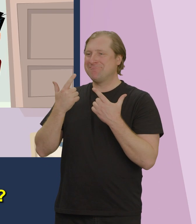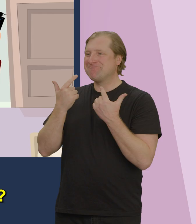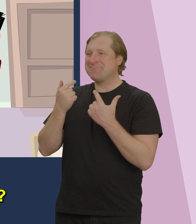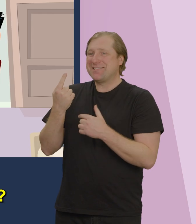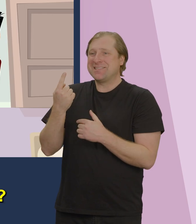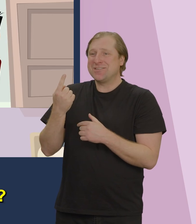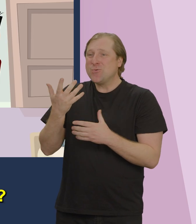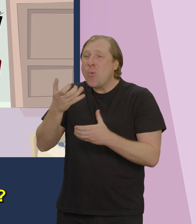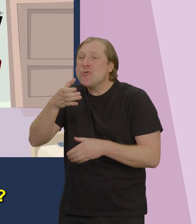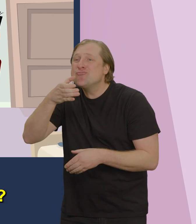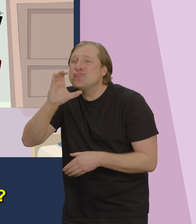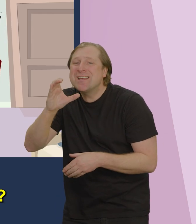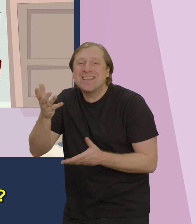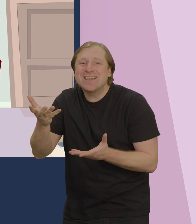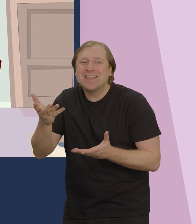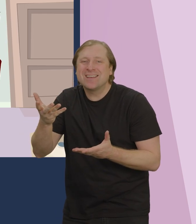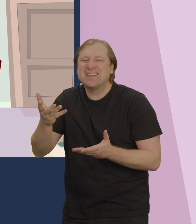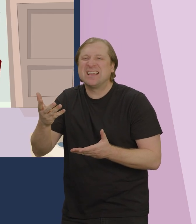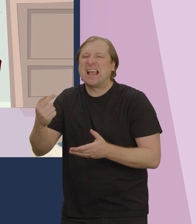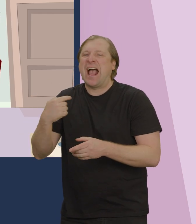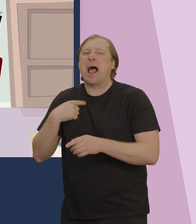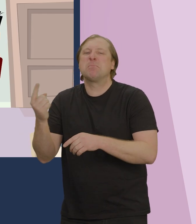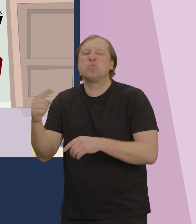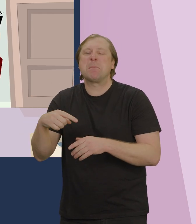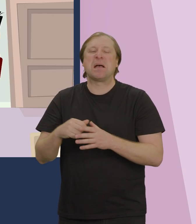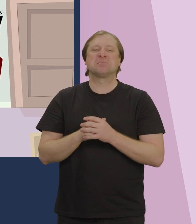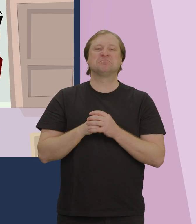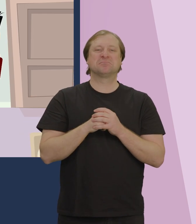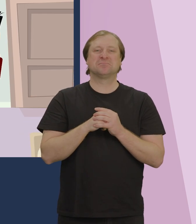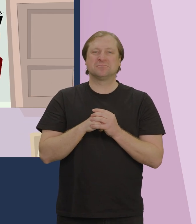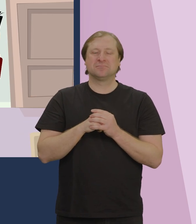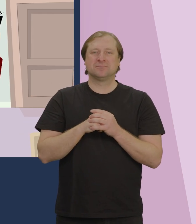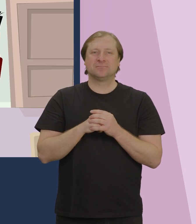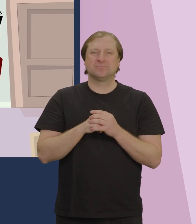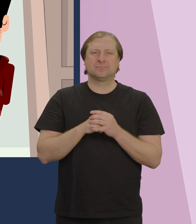Anyone want something to drink? I'll be right back.